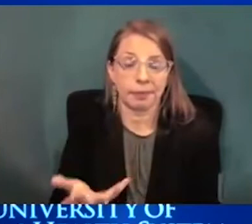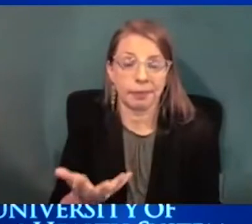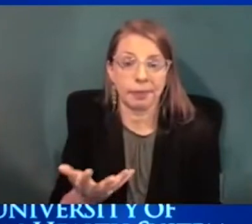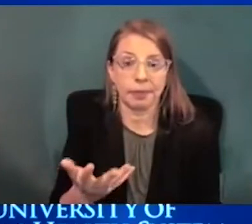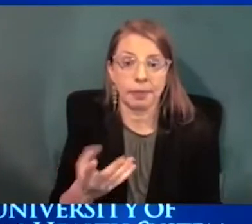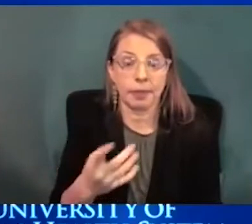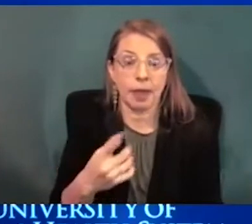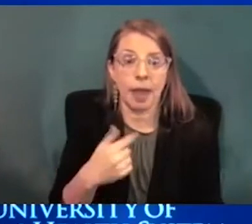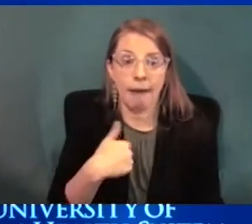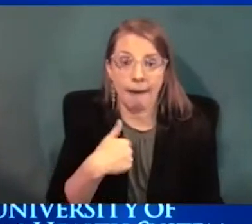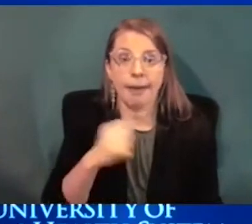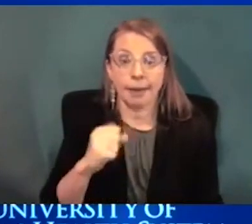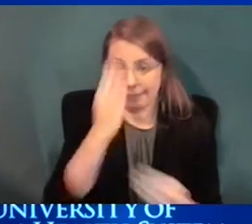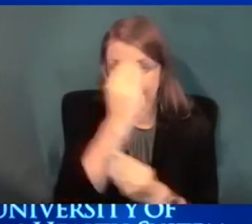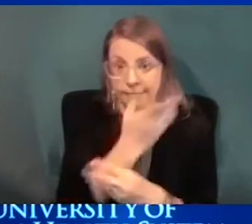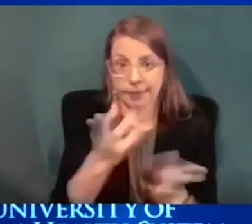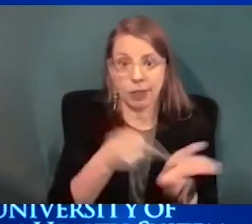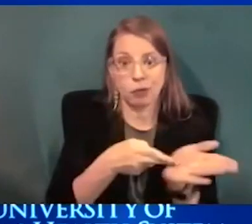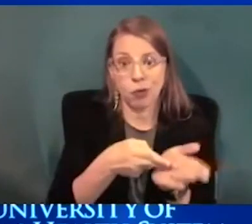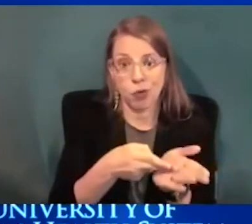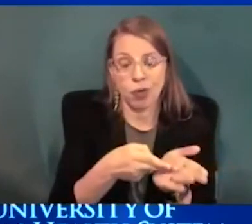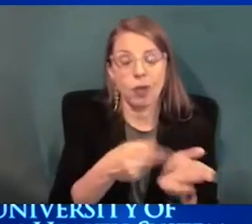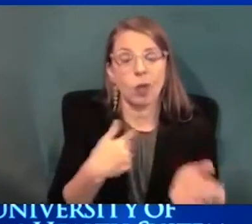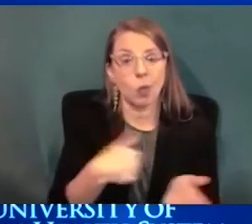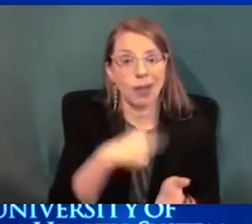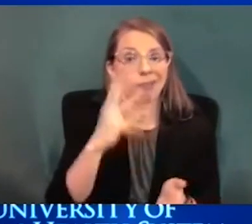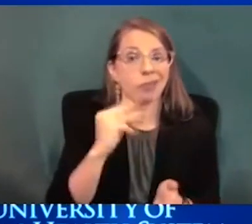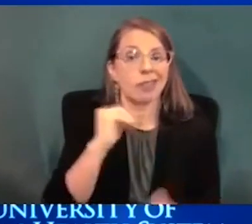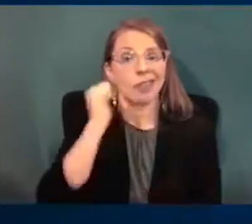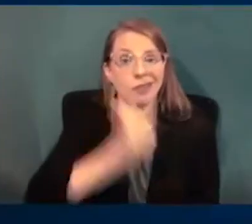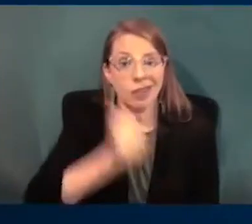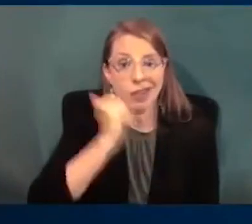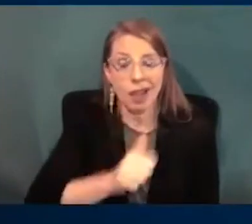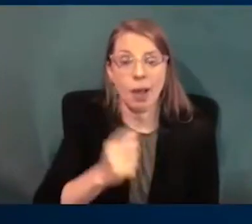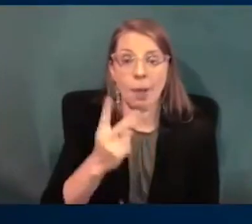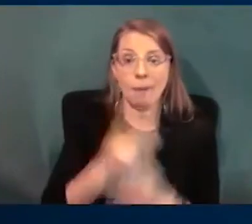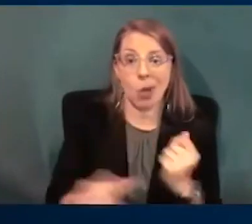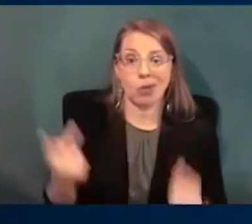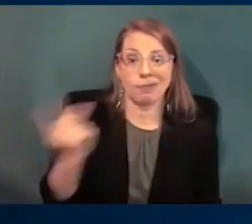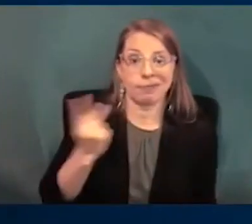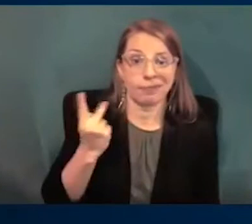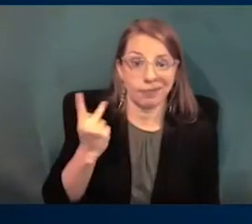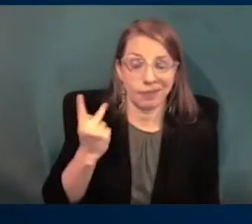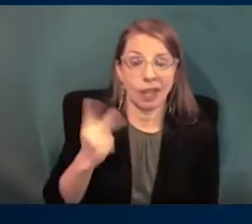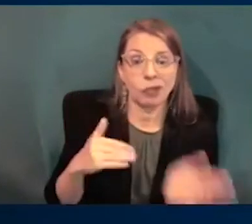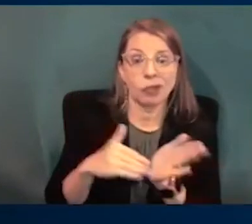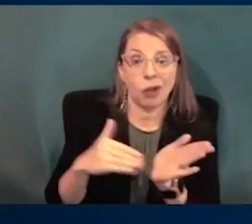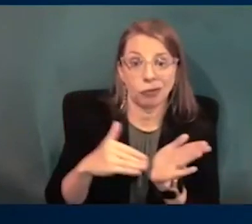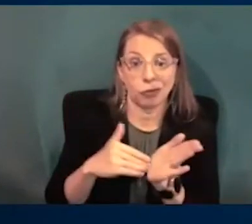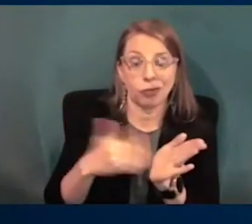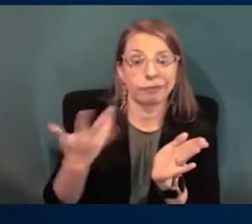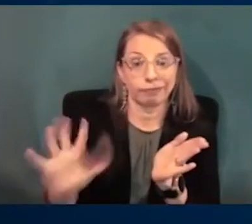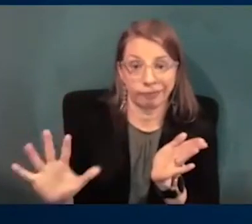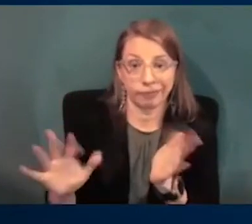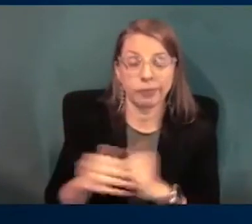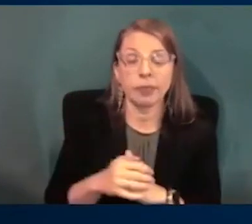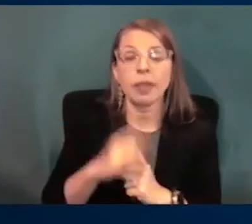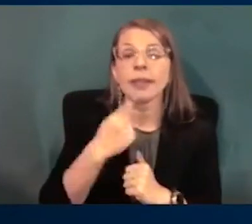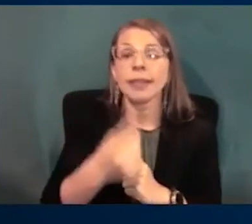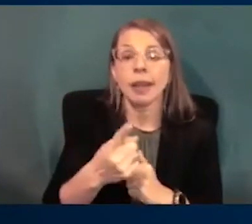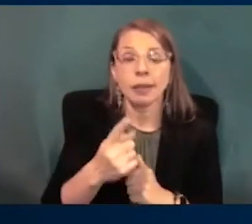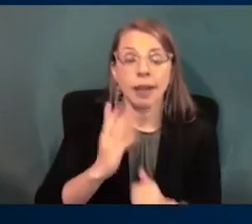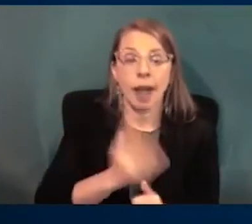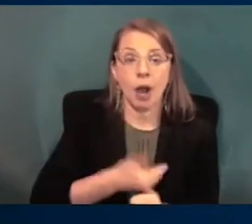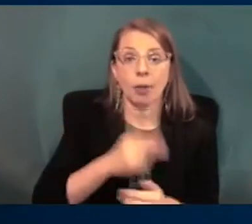see every single darn day. And I promise you that both Hawkeye and I, as practicing physicians, we tell our patients the truth.